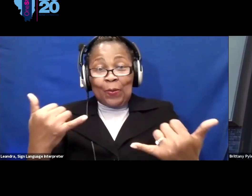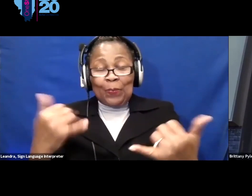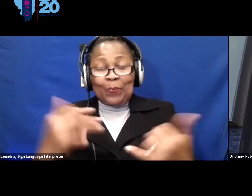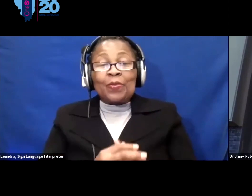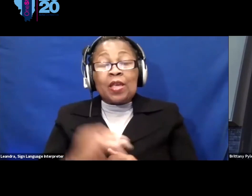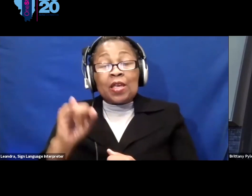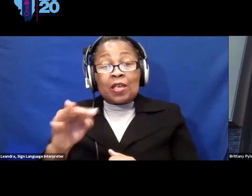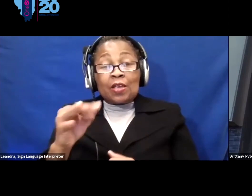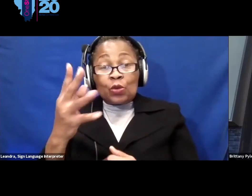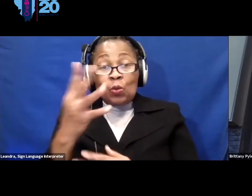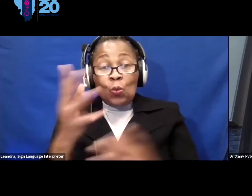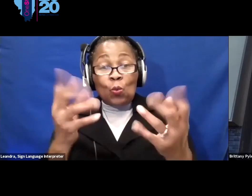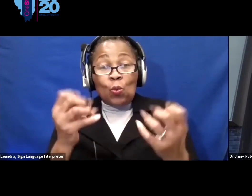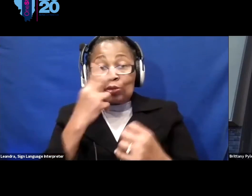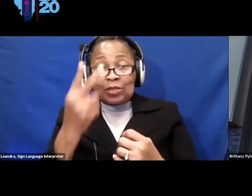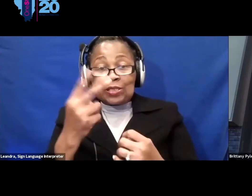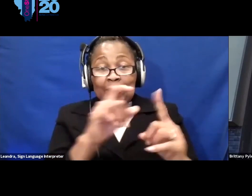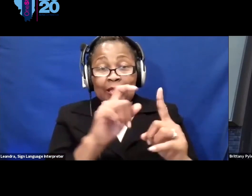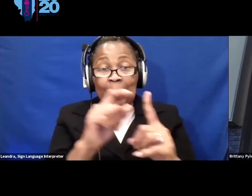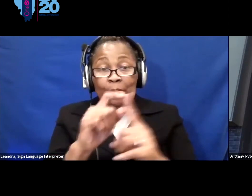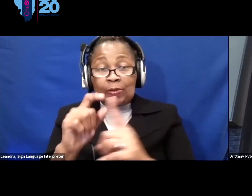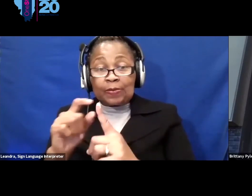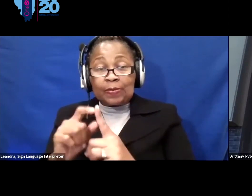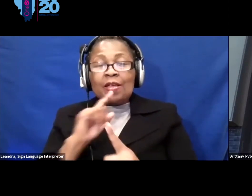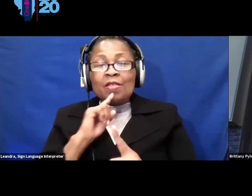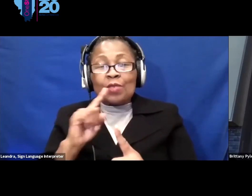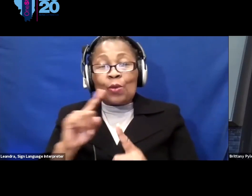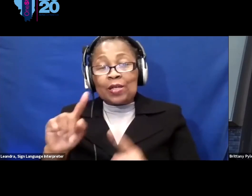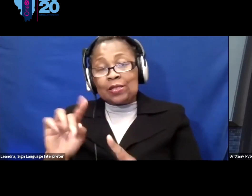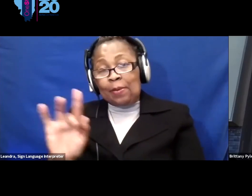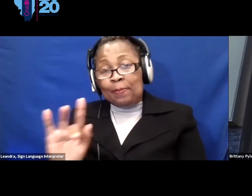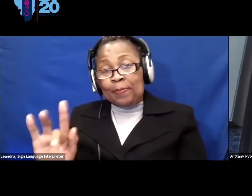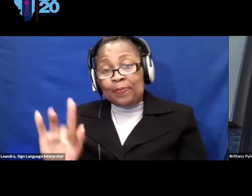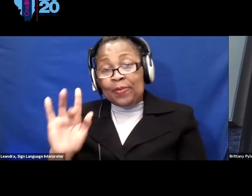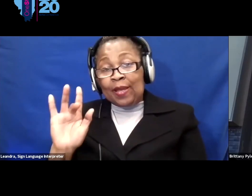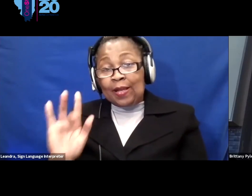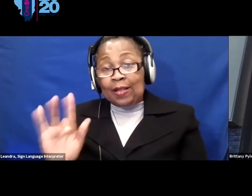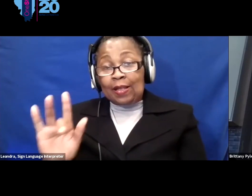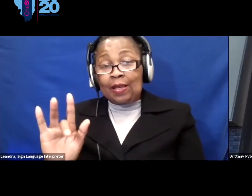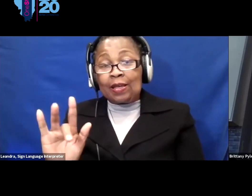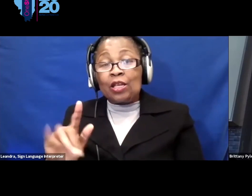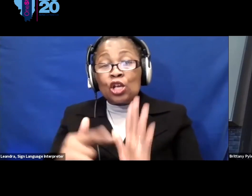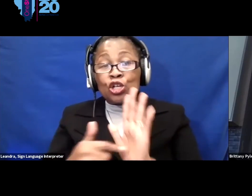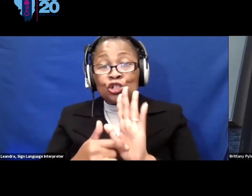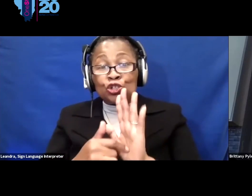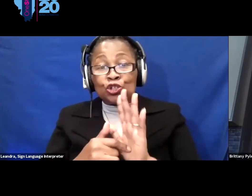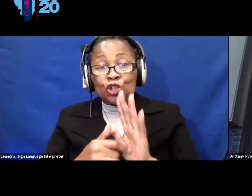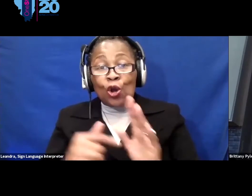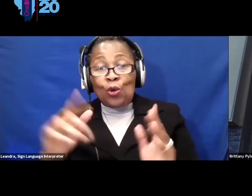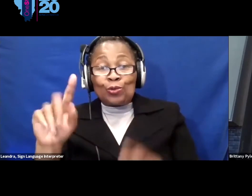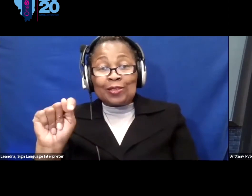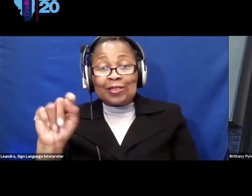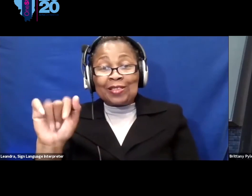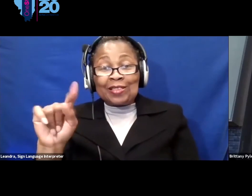you'd like to see the closed captions, there is a closed captioning button at the bottom. Click that button and select Show Subtitles. And if you'd